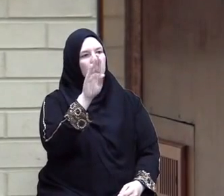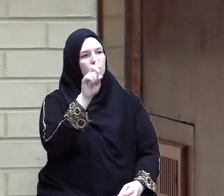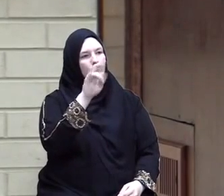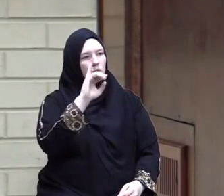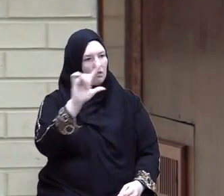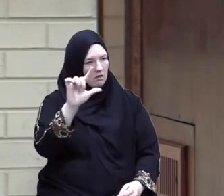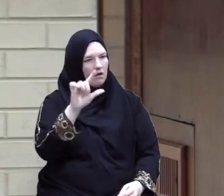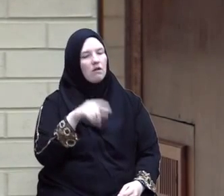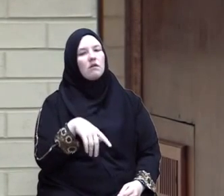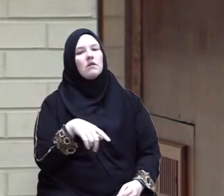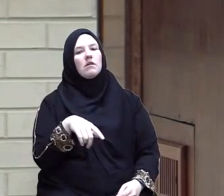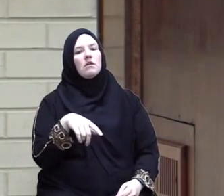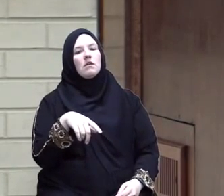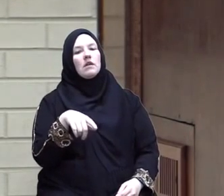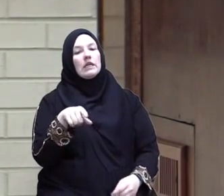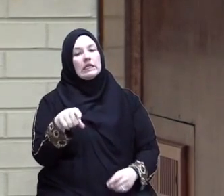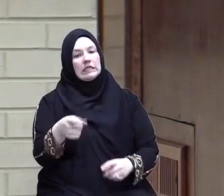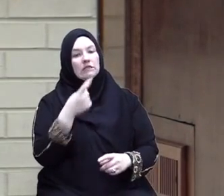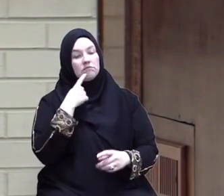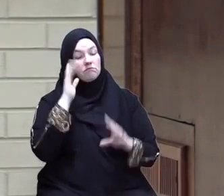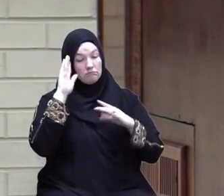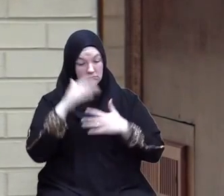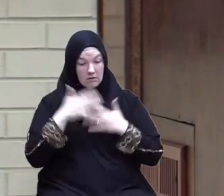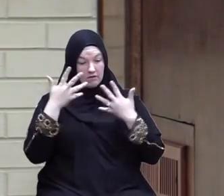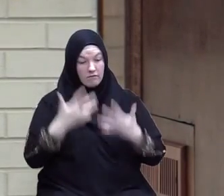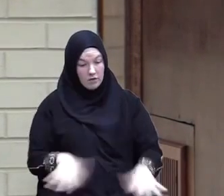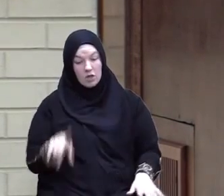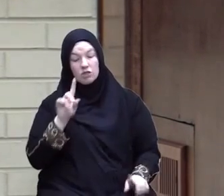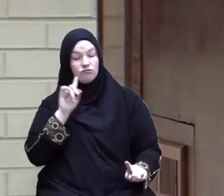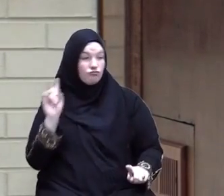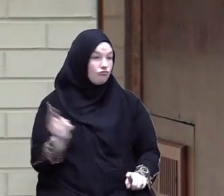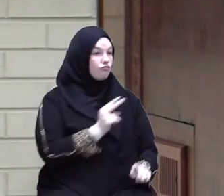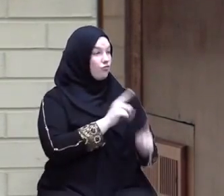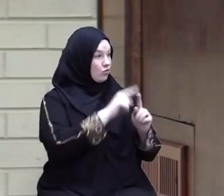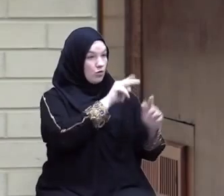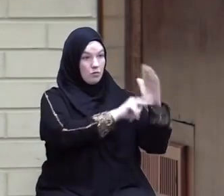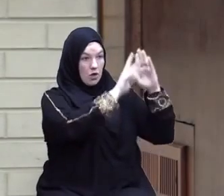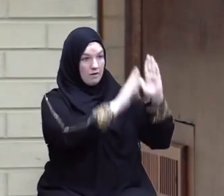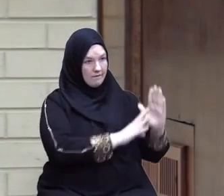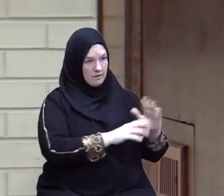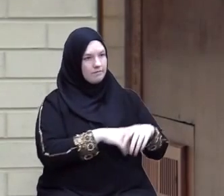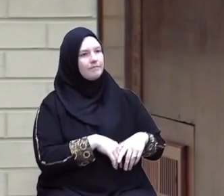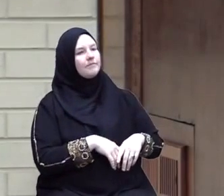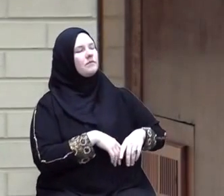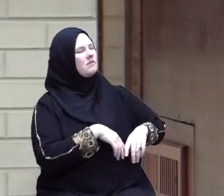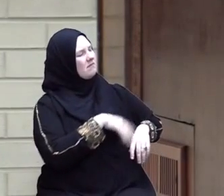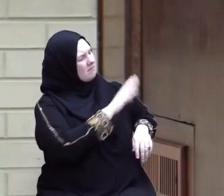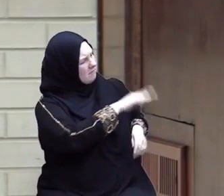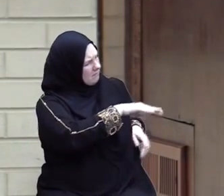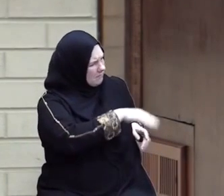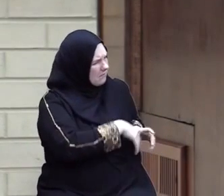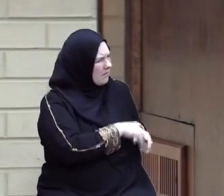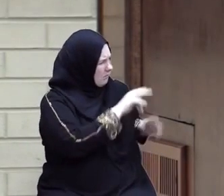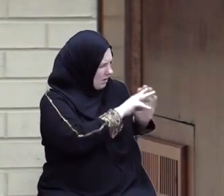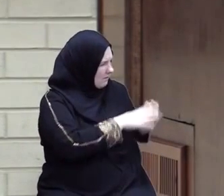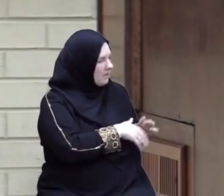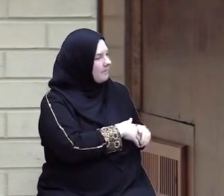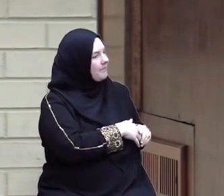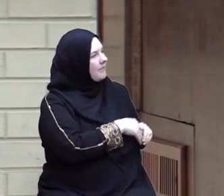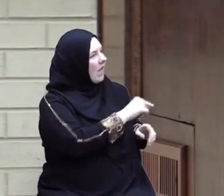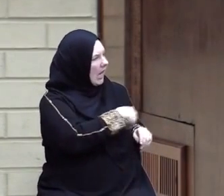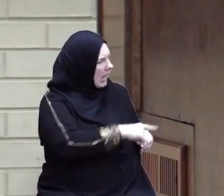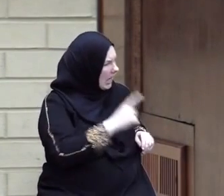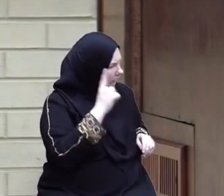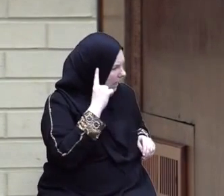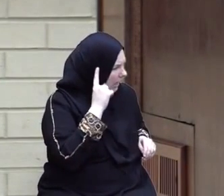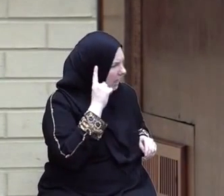turned to the Prophet sallallahu alaihi wasallam after the prayer. And he asked him, he said, I hear you and I